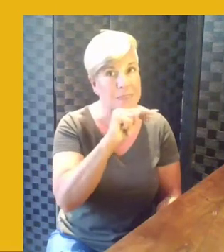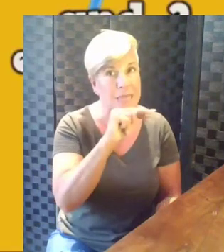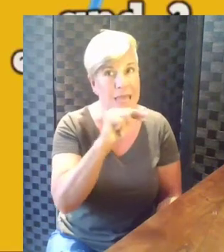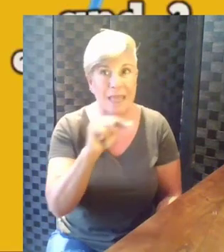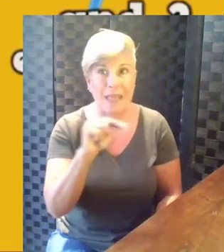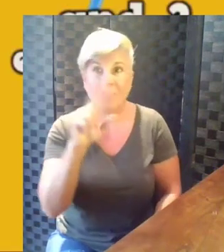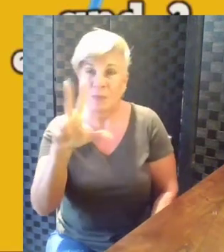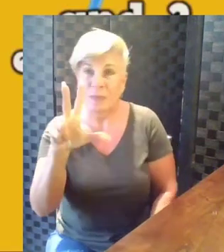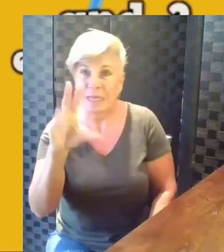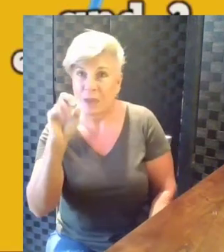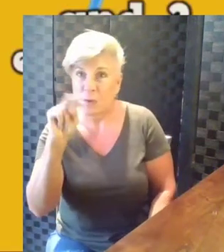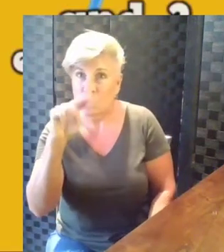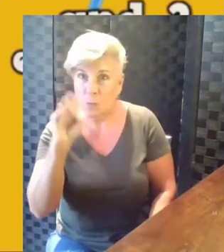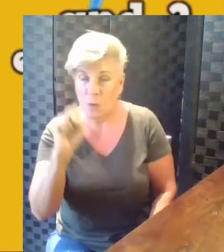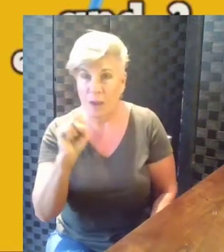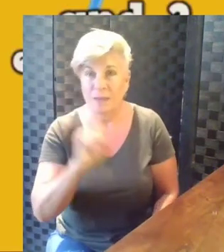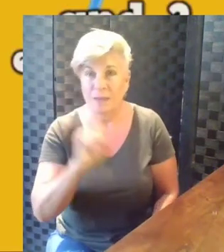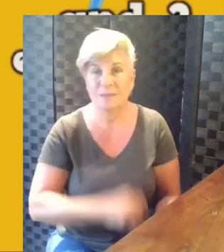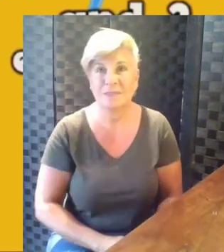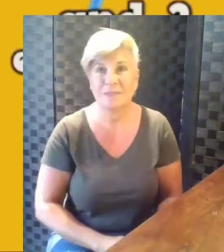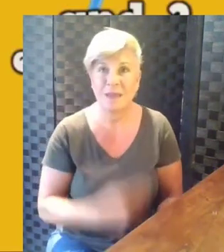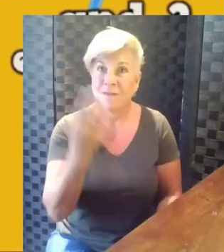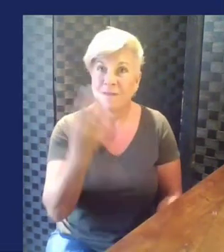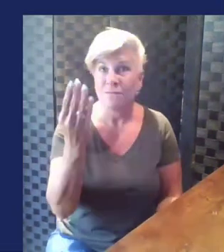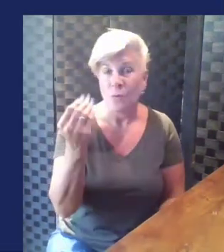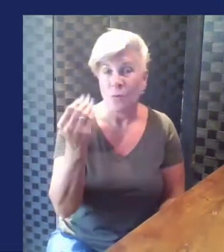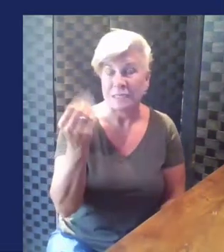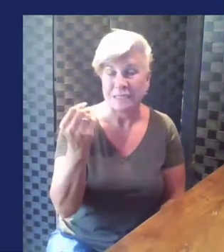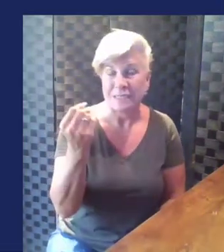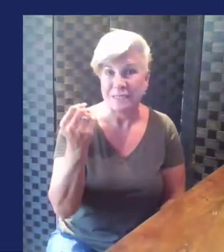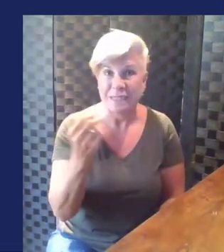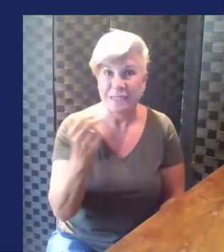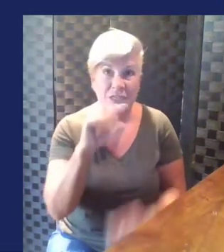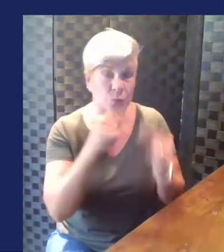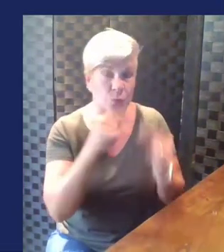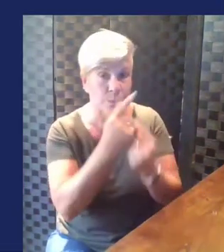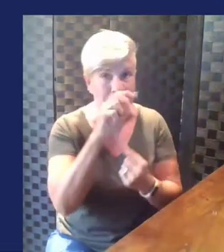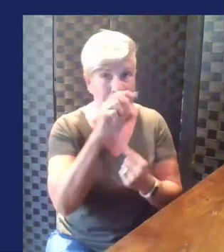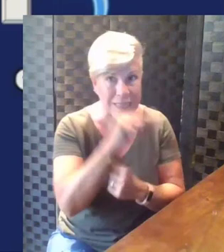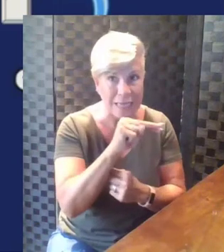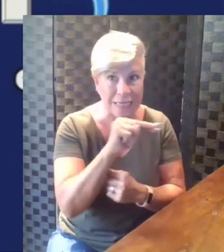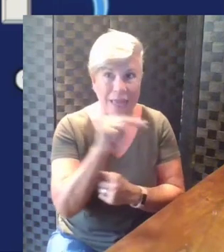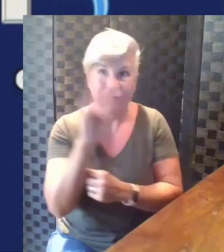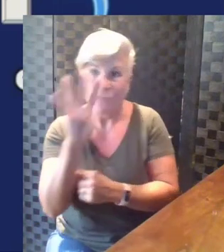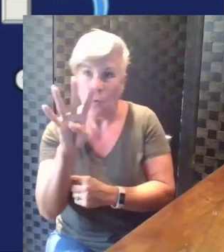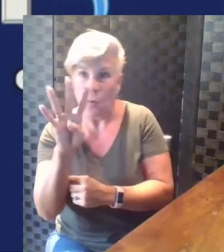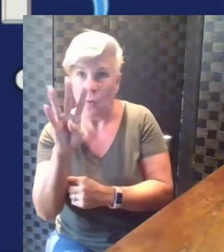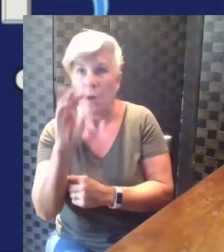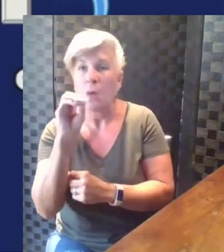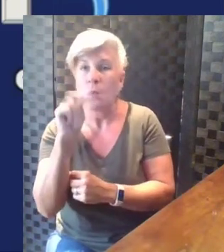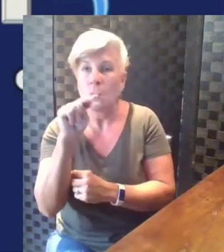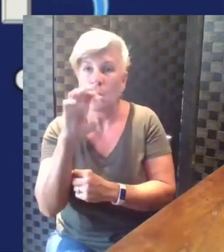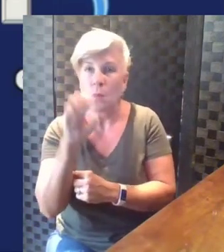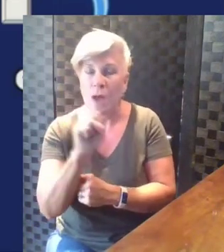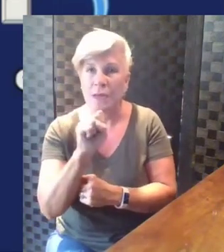group of 10 and 3 extra ones. 14 is a group of 10 and 4 extra